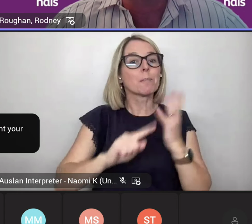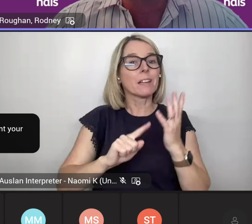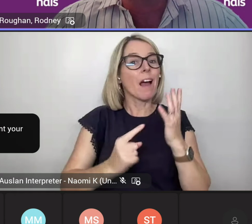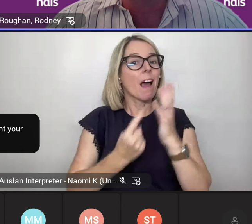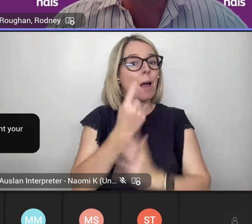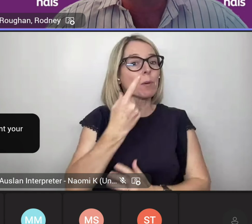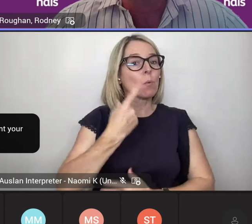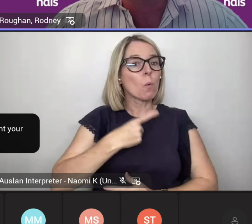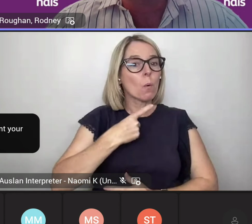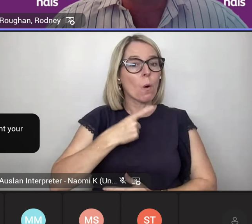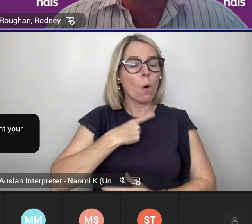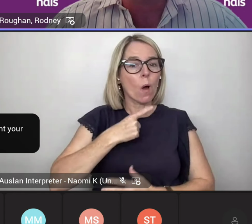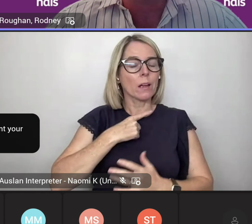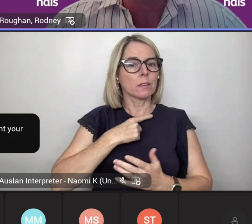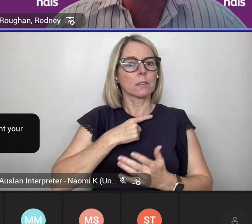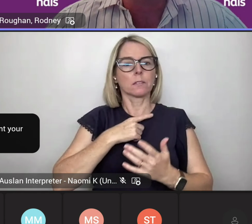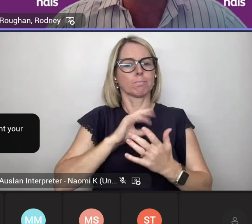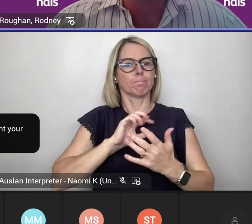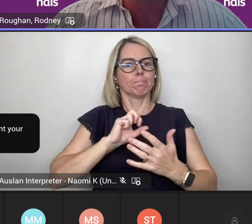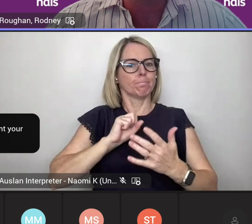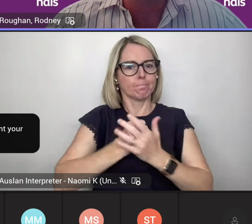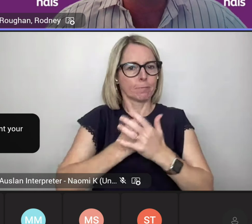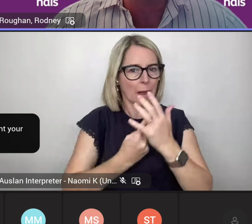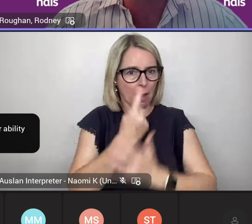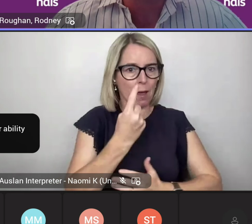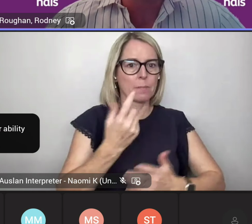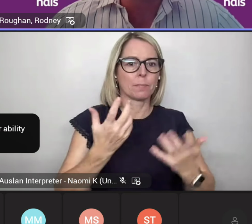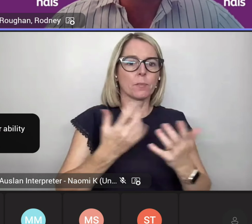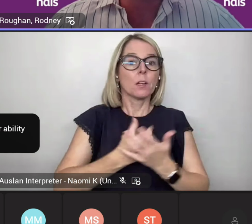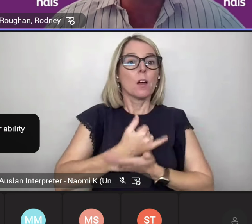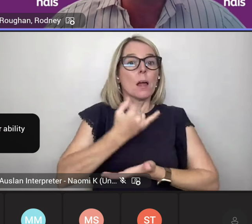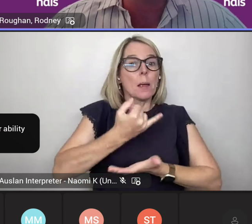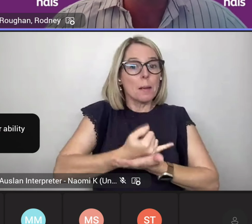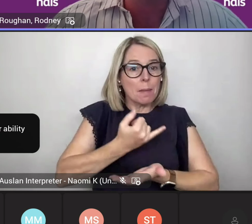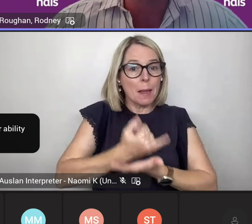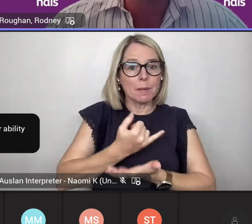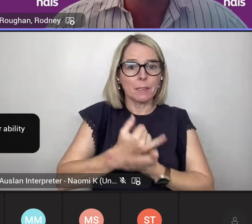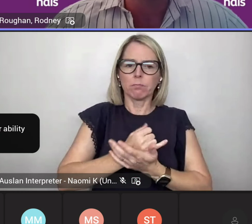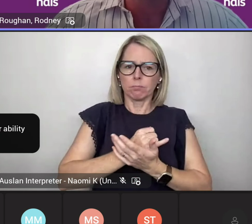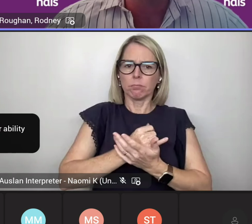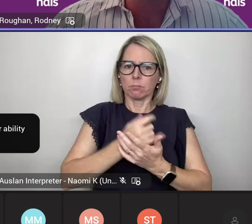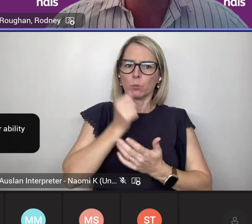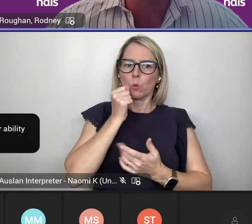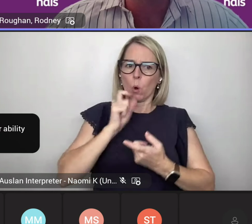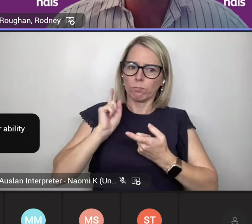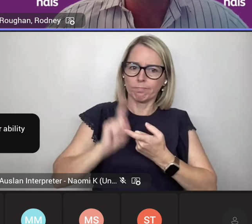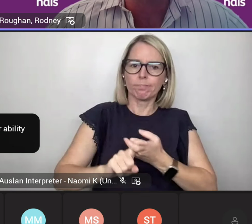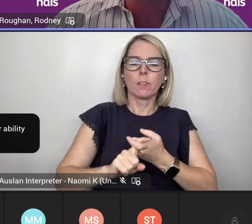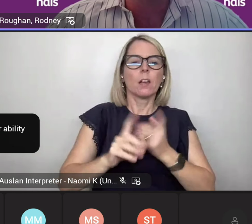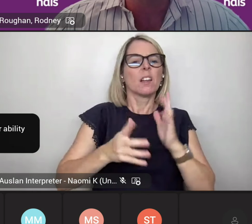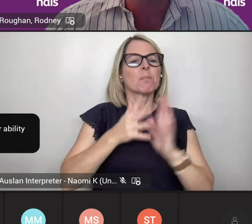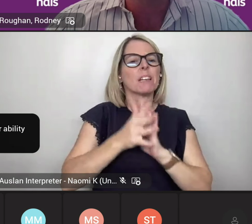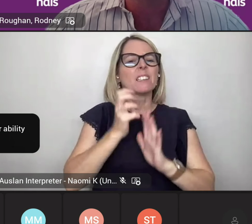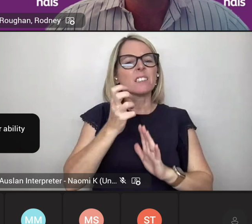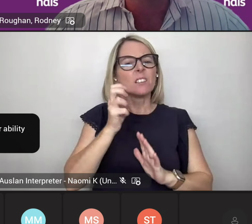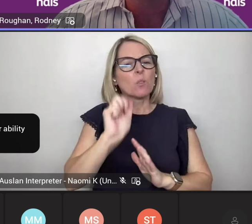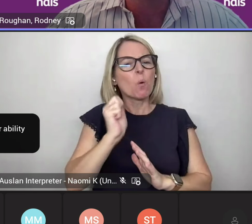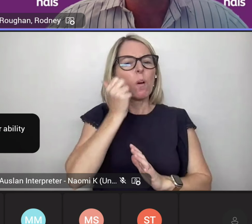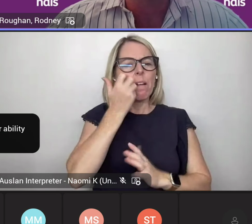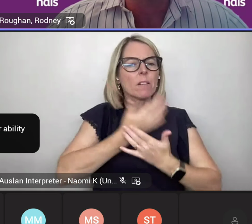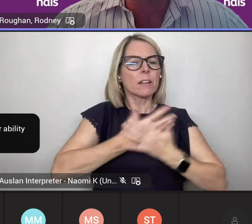impairments are likely to be permanent and reduces your ability to do daily life activities, such as moving around,